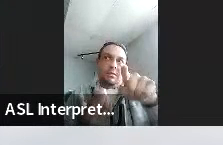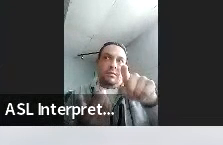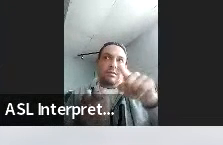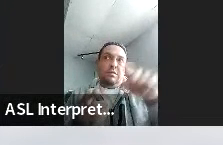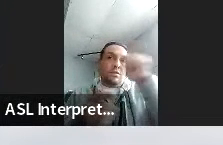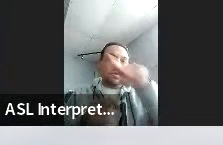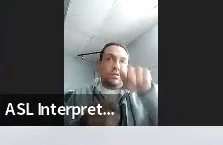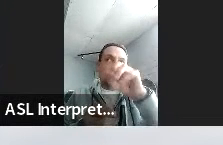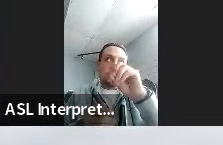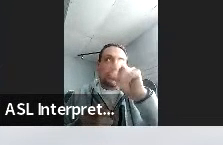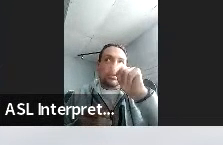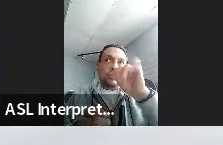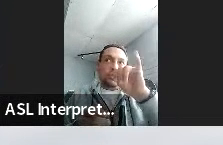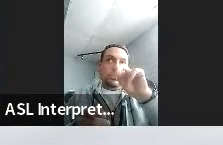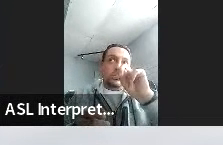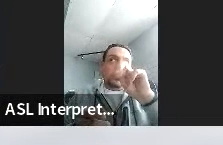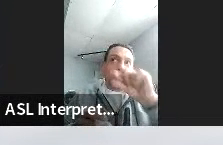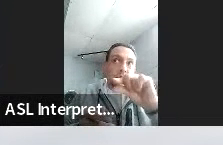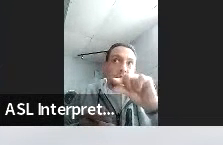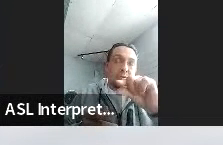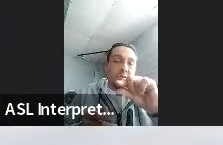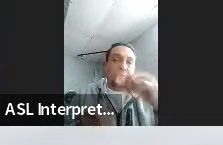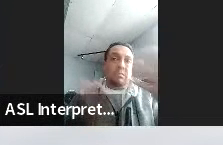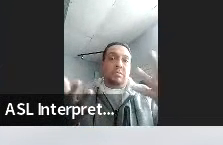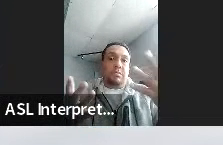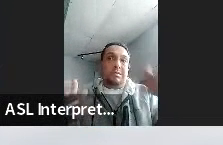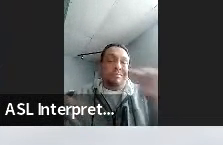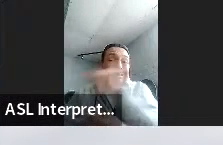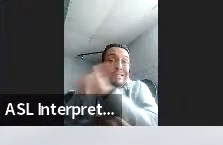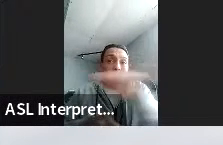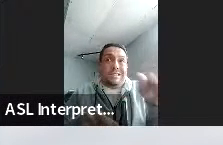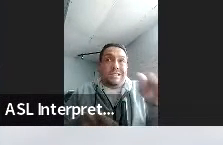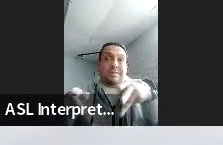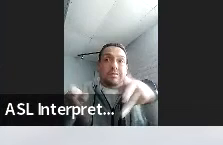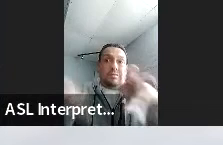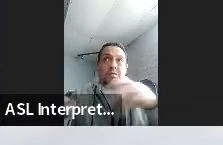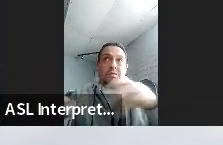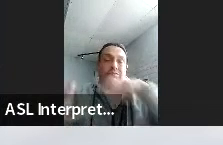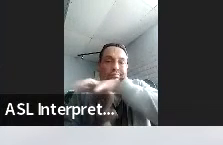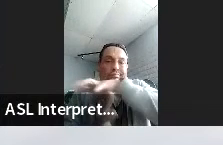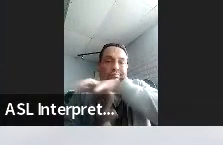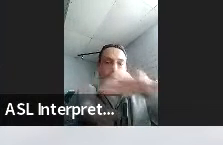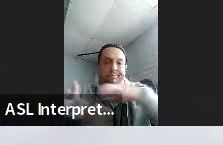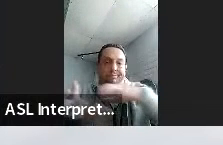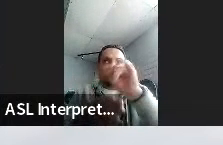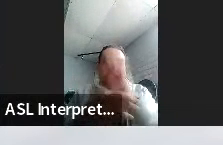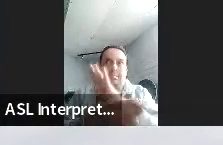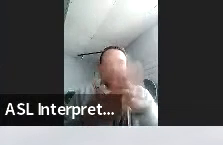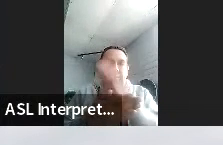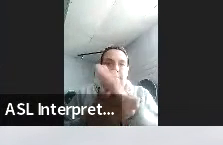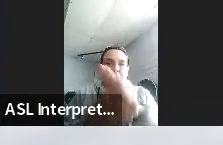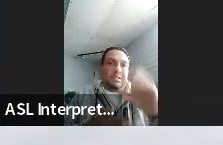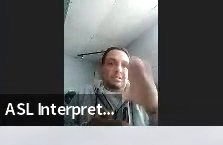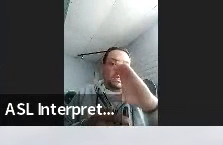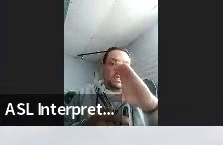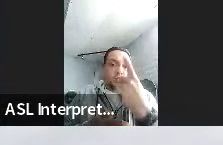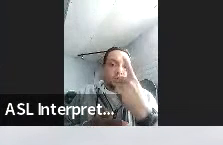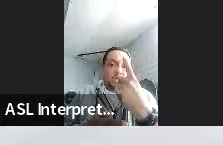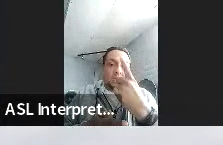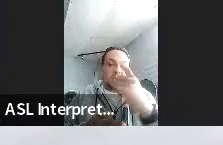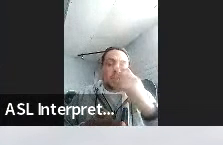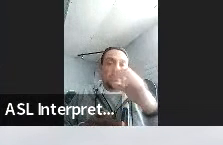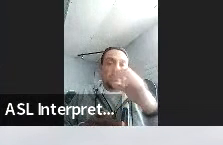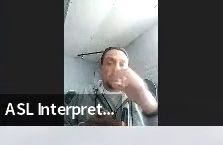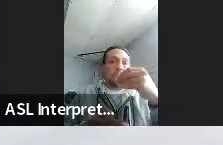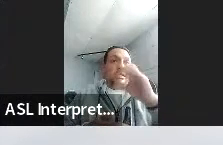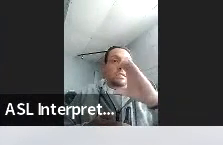in a similar way, we are proposing to allow for a consistent mix of businesses across our C1 and C2 districts, and a consistent mix